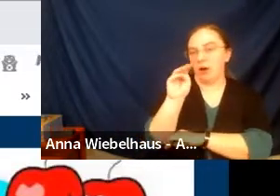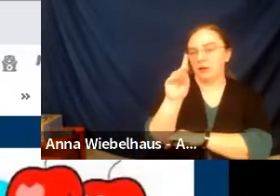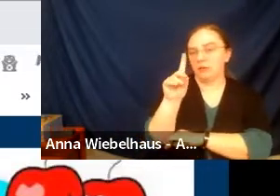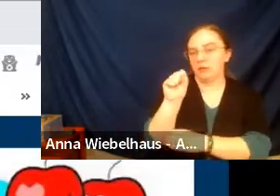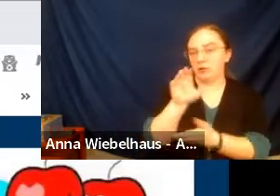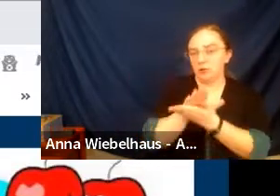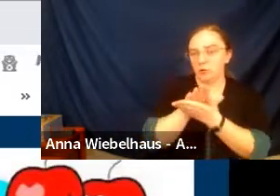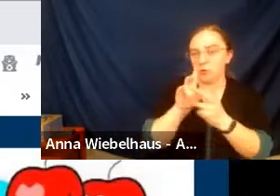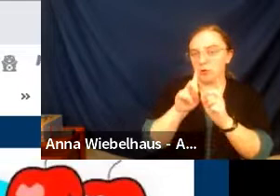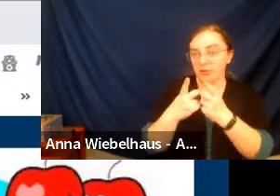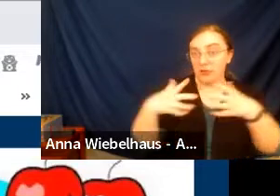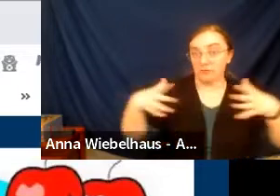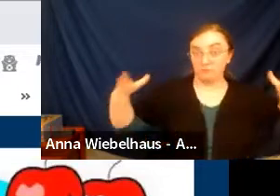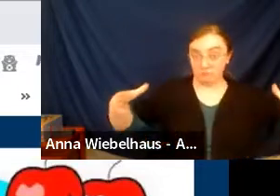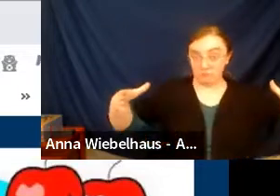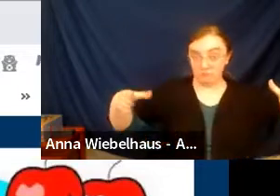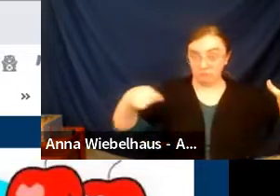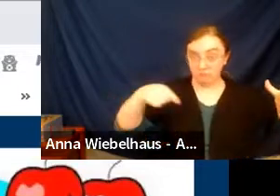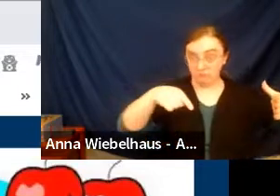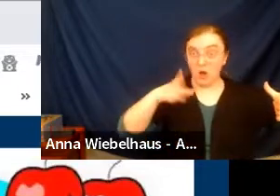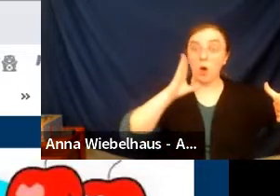kindergarten.